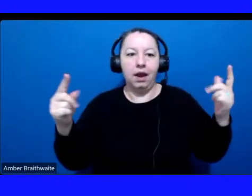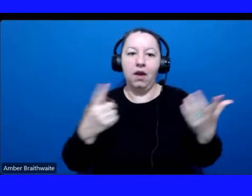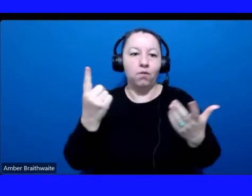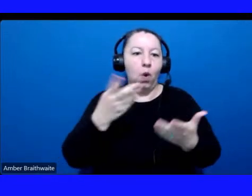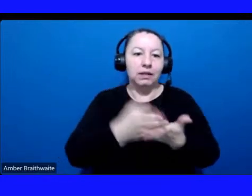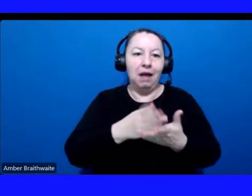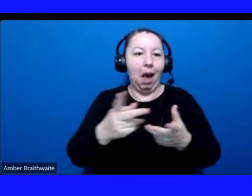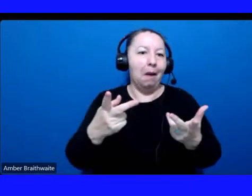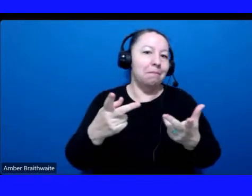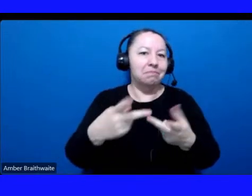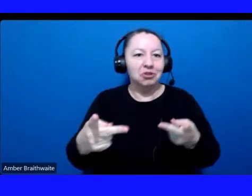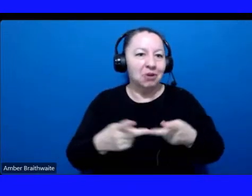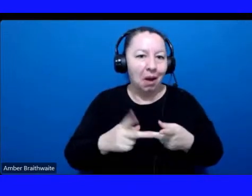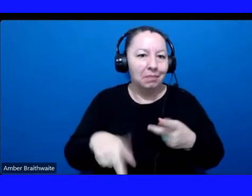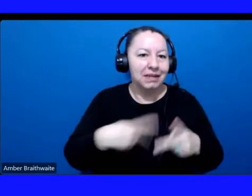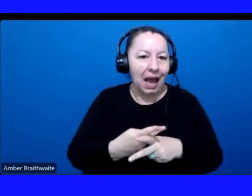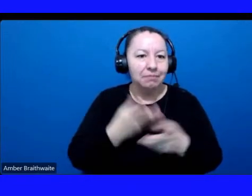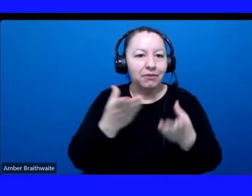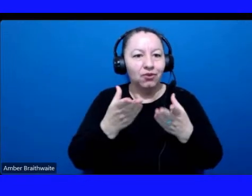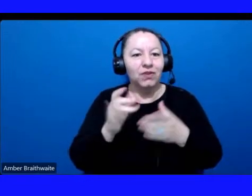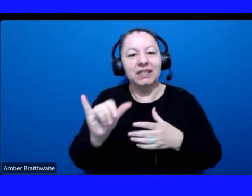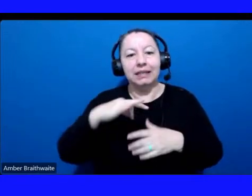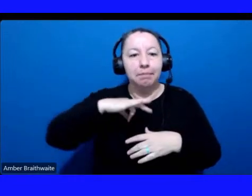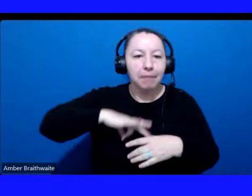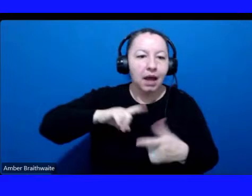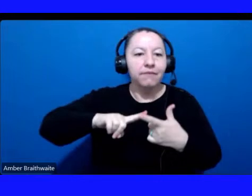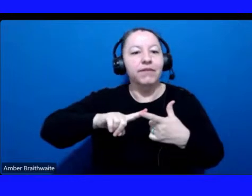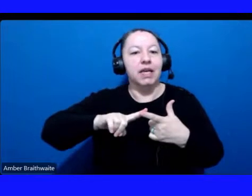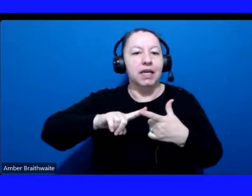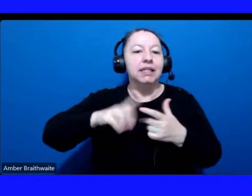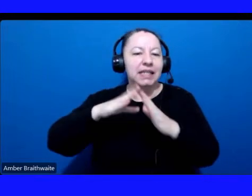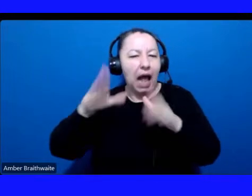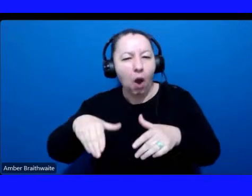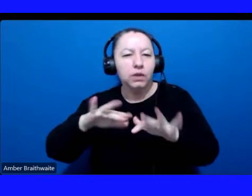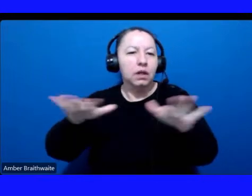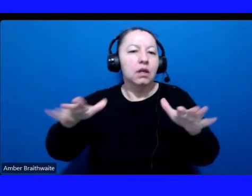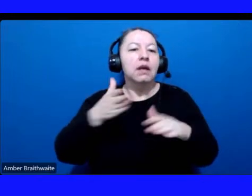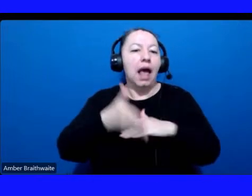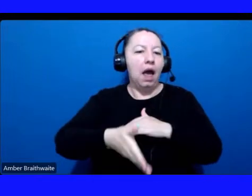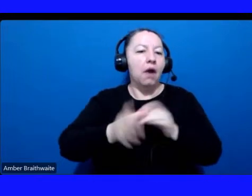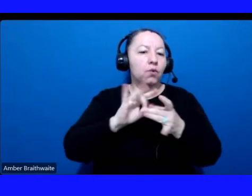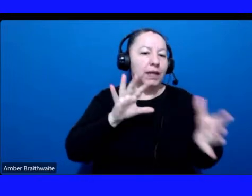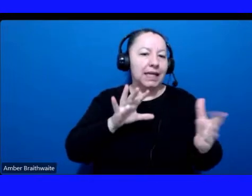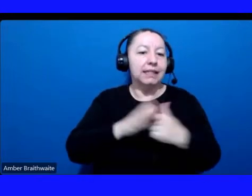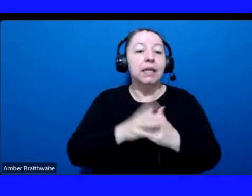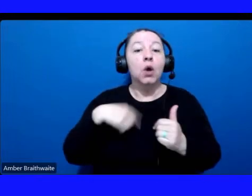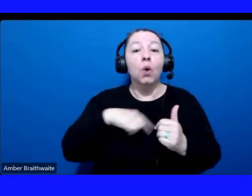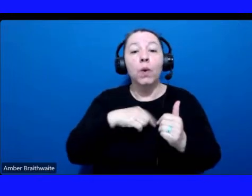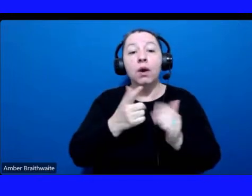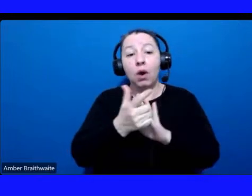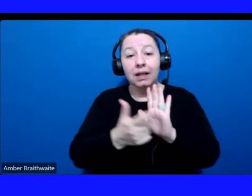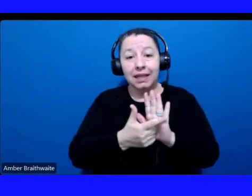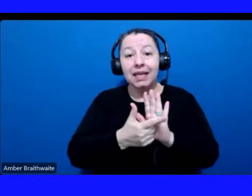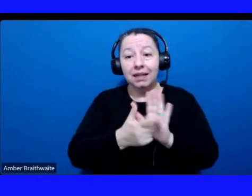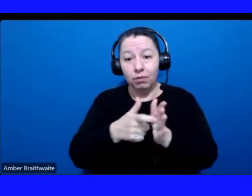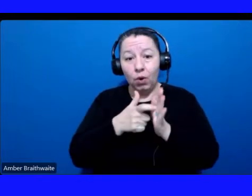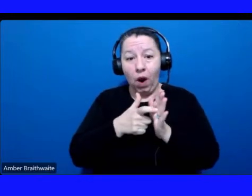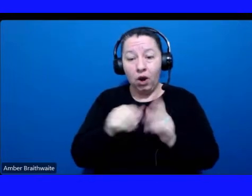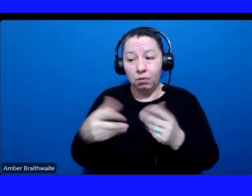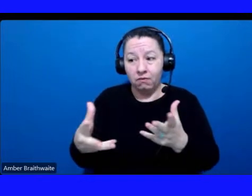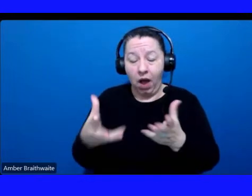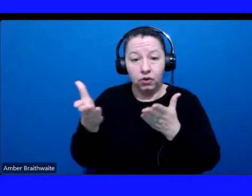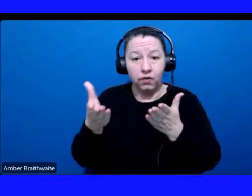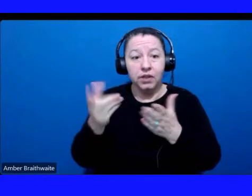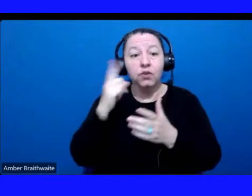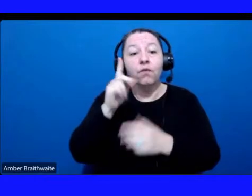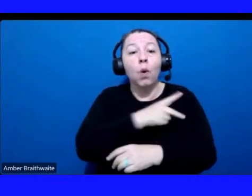So EAC Network has been the Cran vendor since 2017, and their contract is set to expire at the end of June. Engagement in Cran is